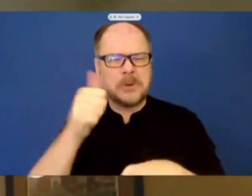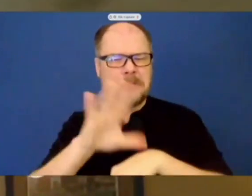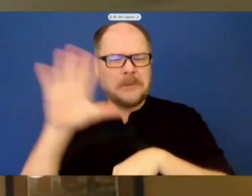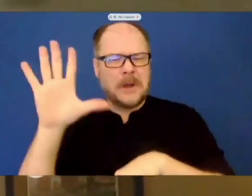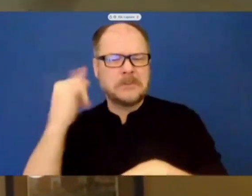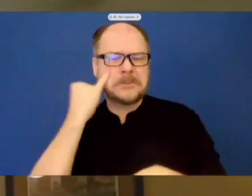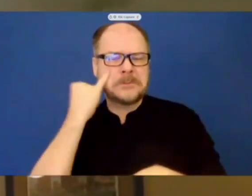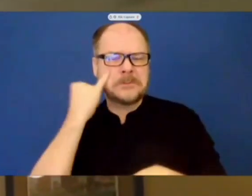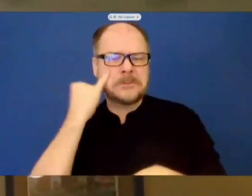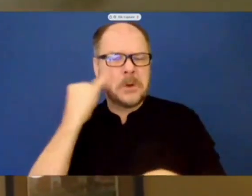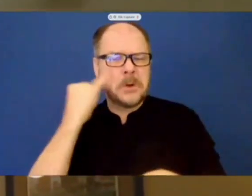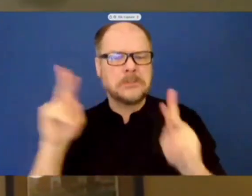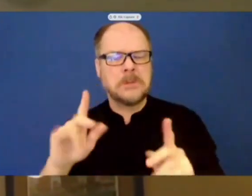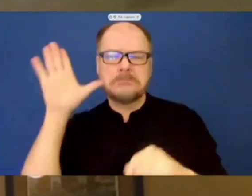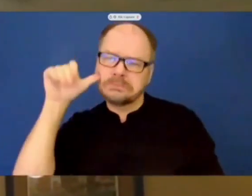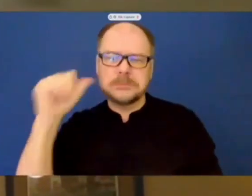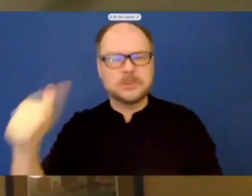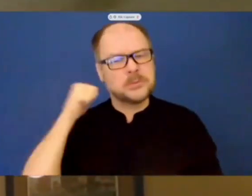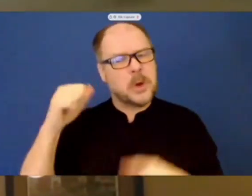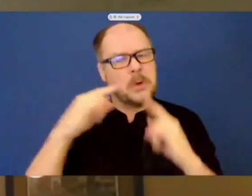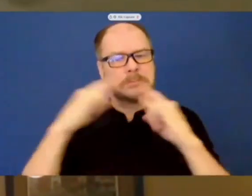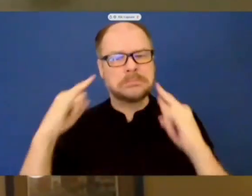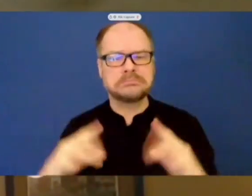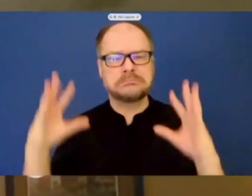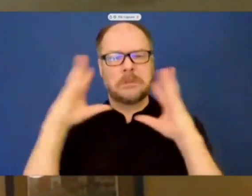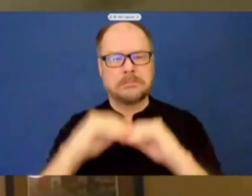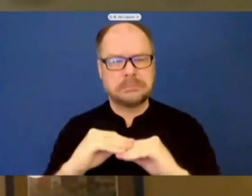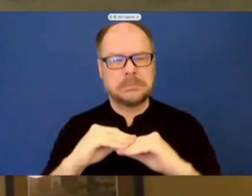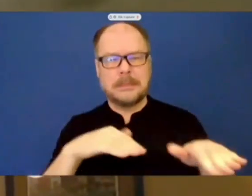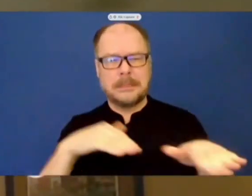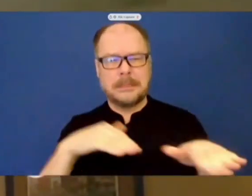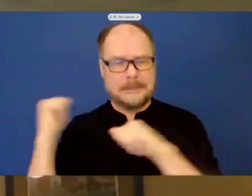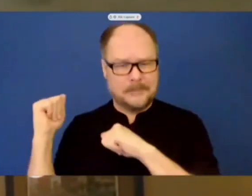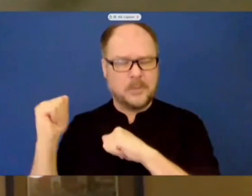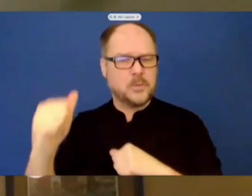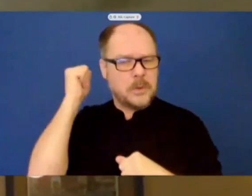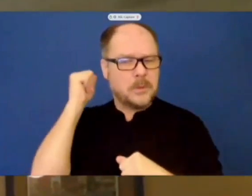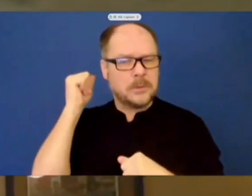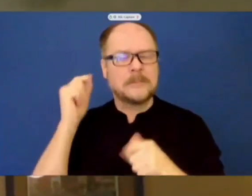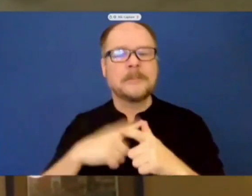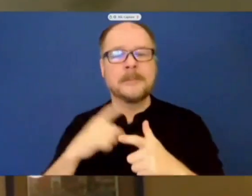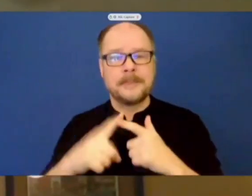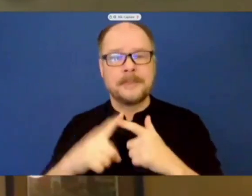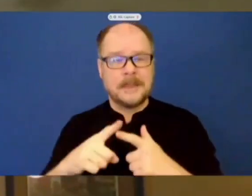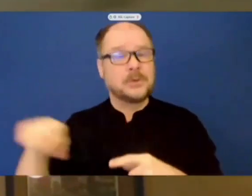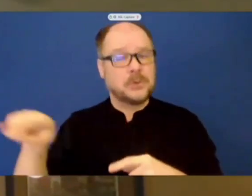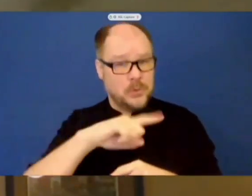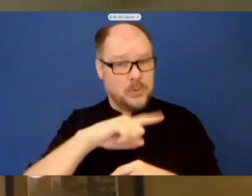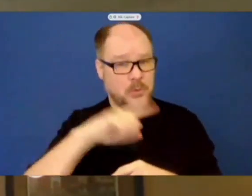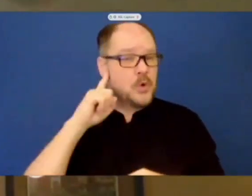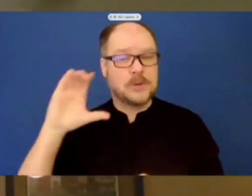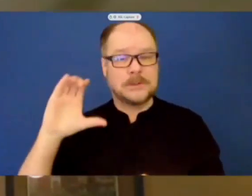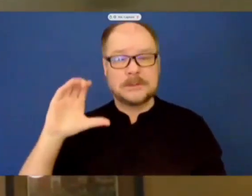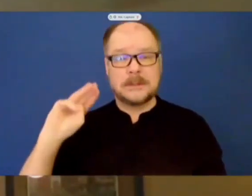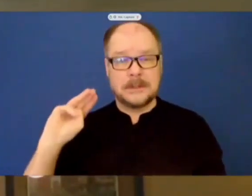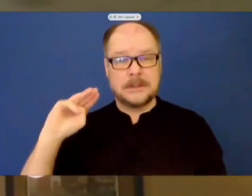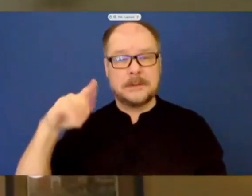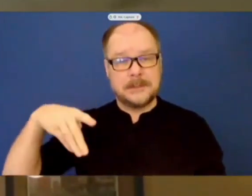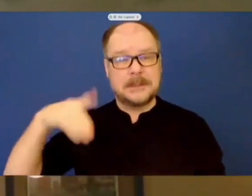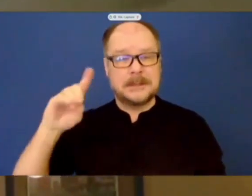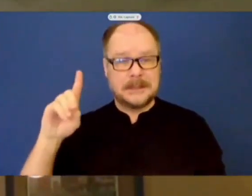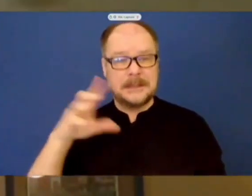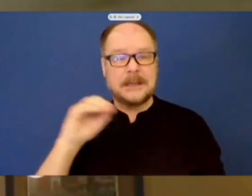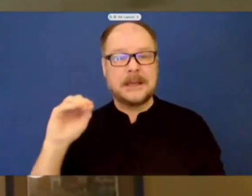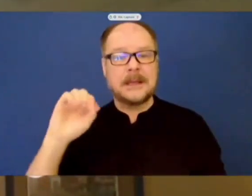people at the site refusing to leave. I think you have heard that CMPD and the sheriff are refusing to enforce the order if the